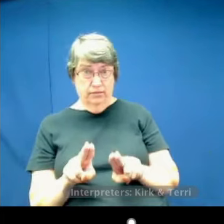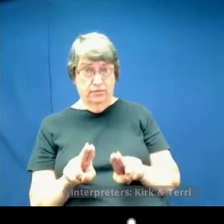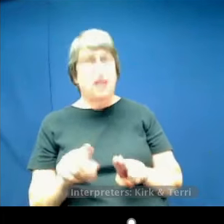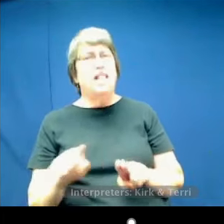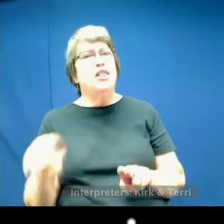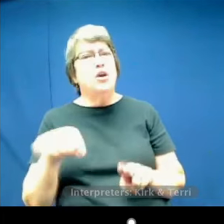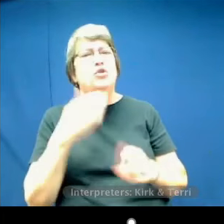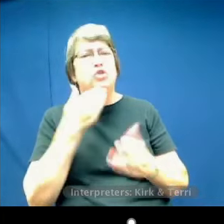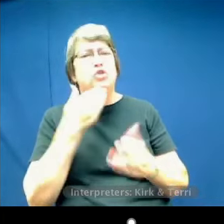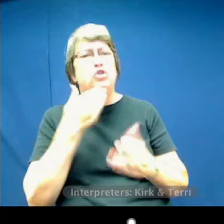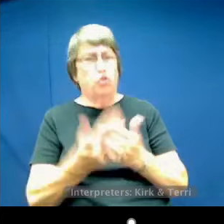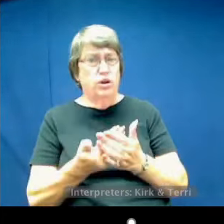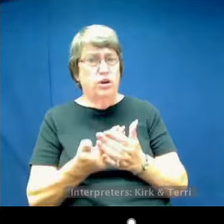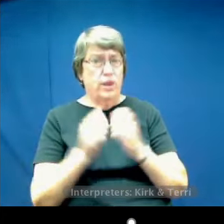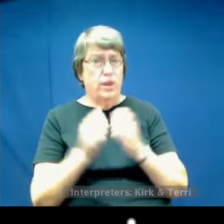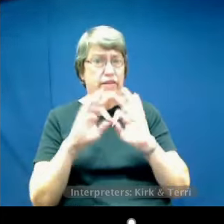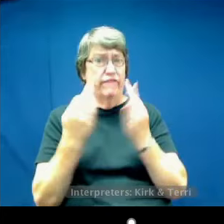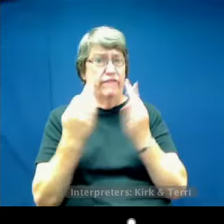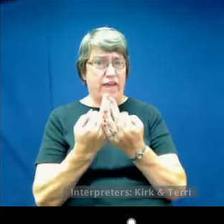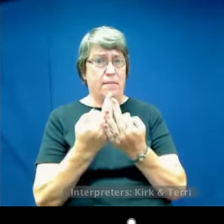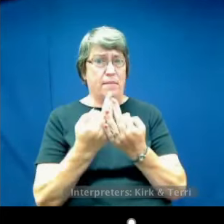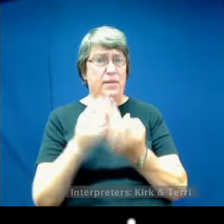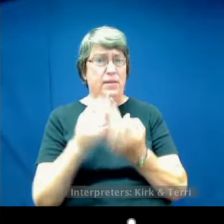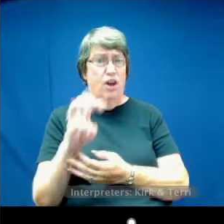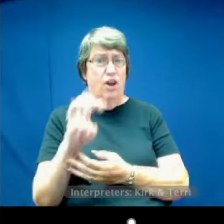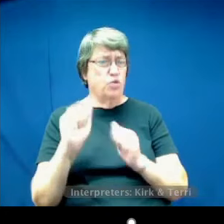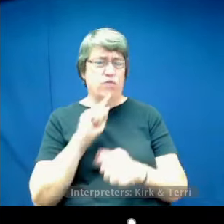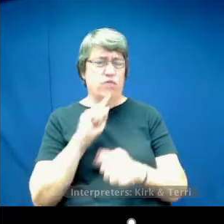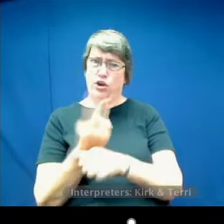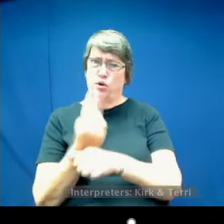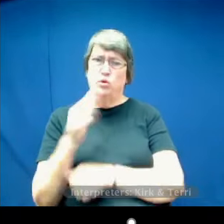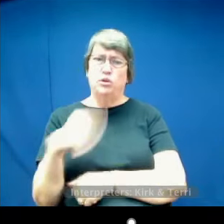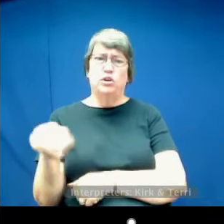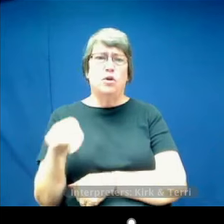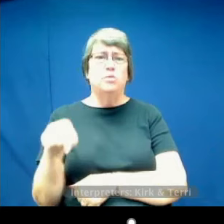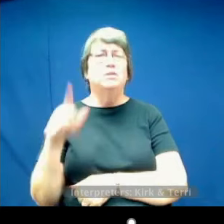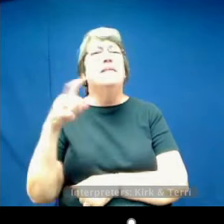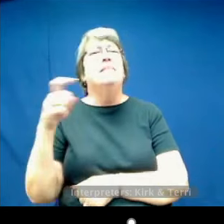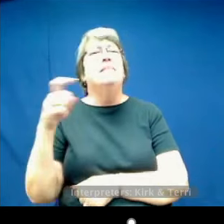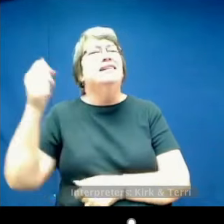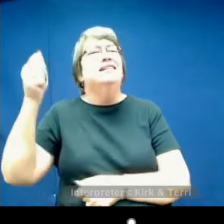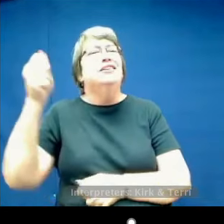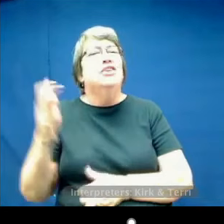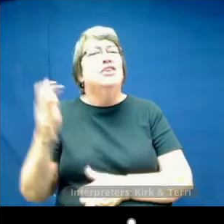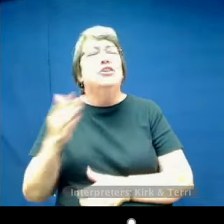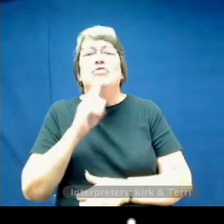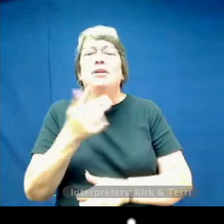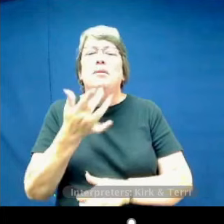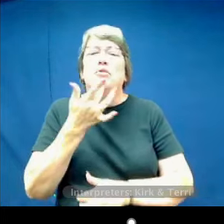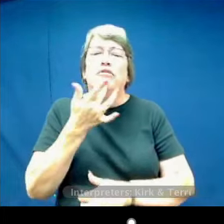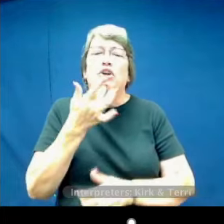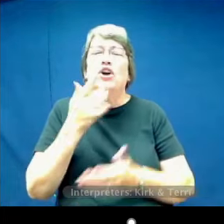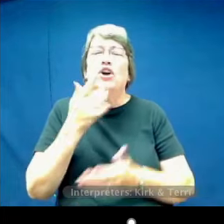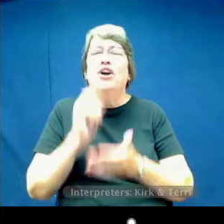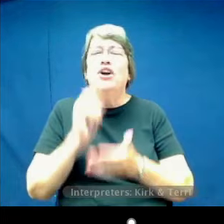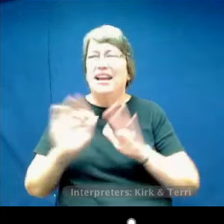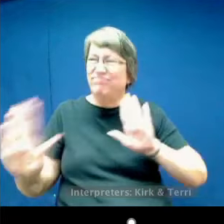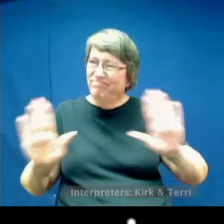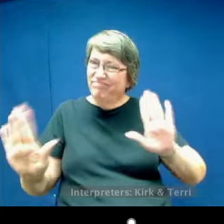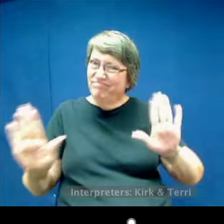family law cases because courts really prefer that people handle their business in